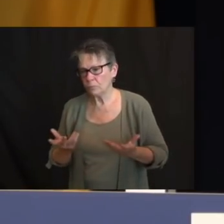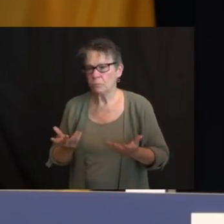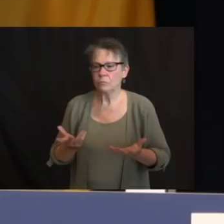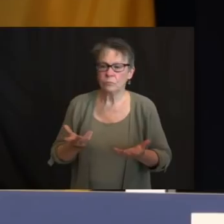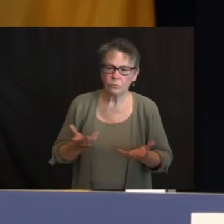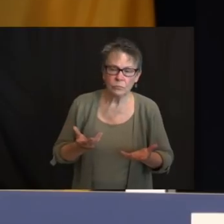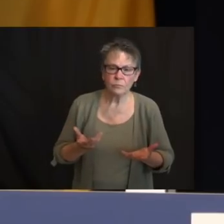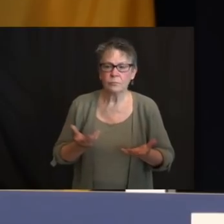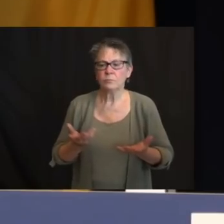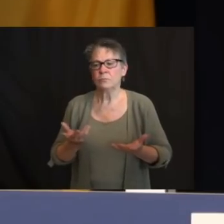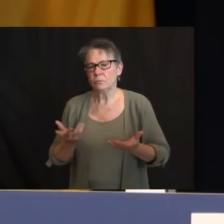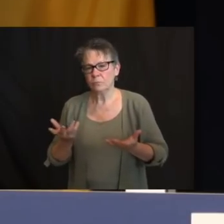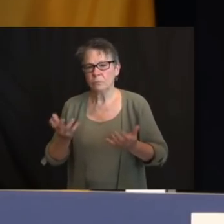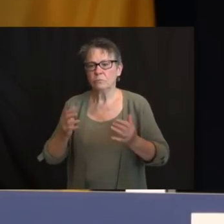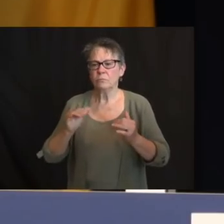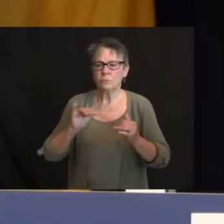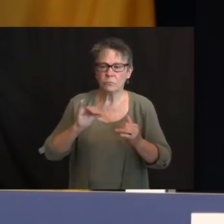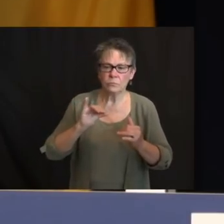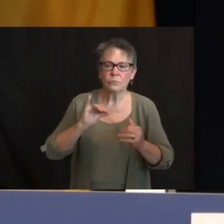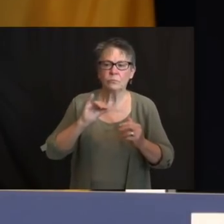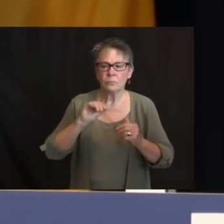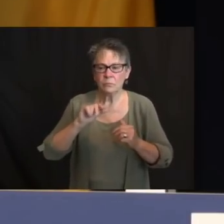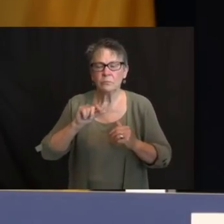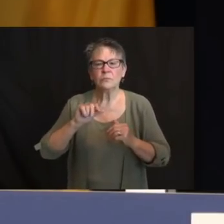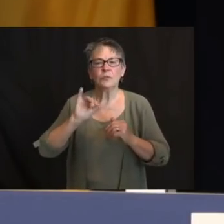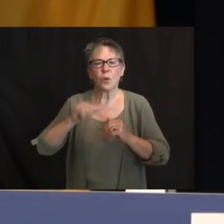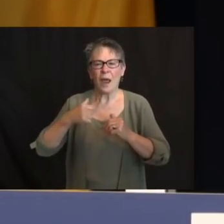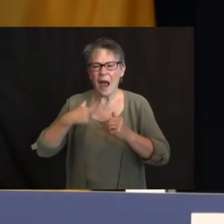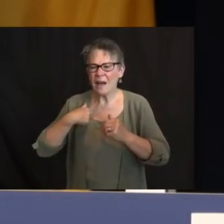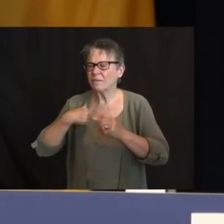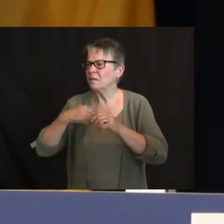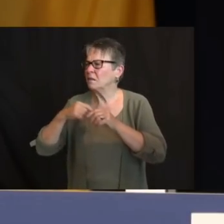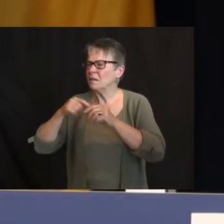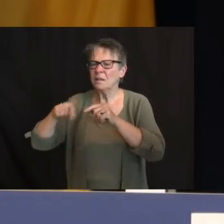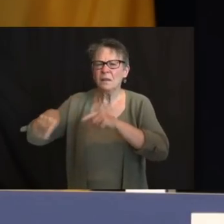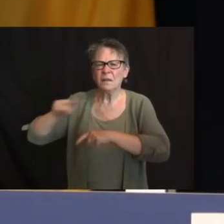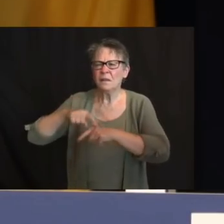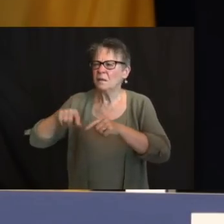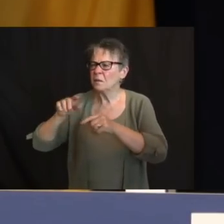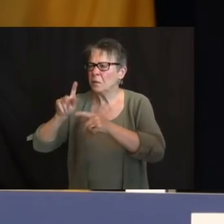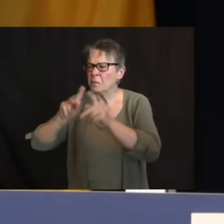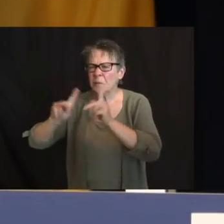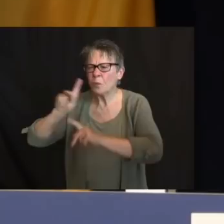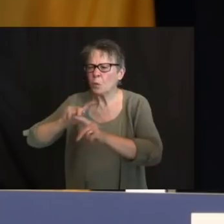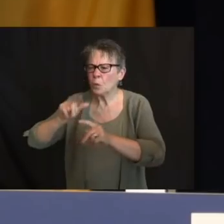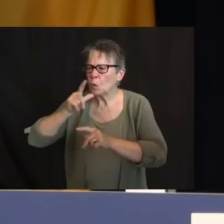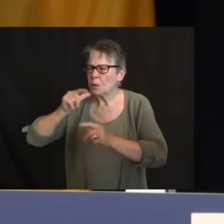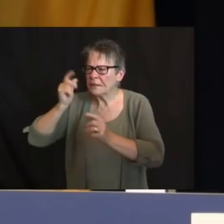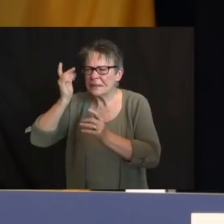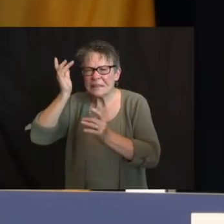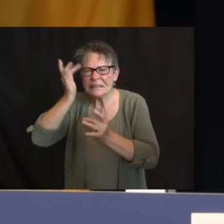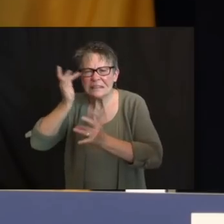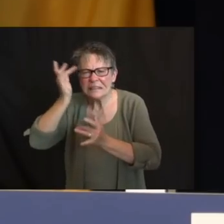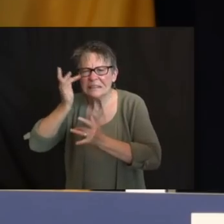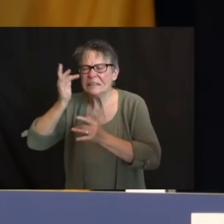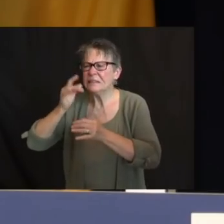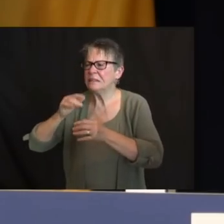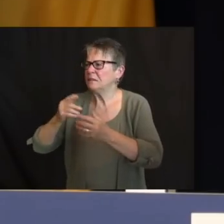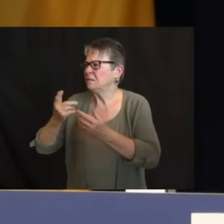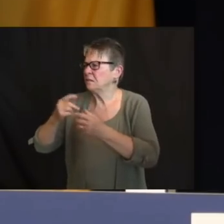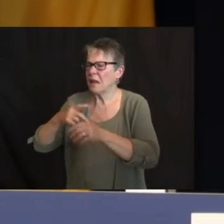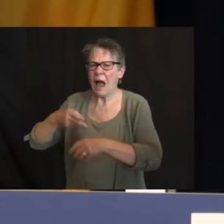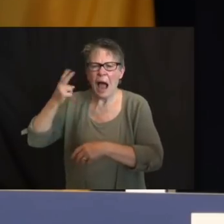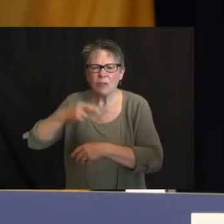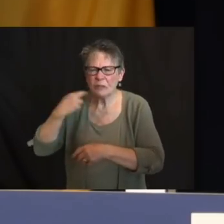reporting and surveillance system. We are piloting ComCare with a few health departments before the official statewide